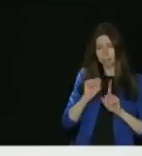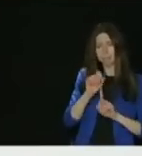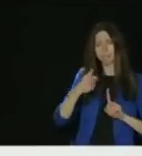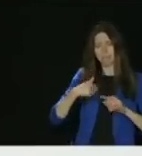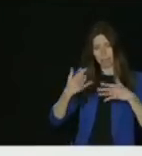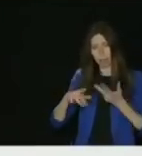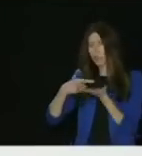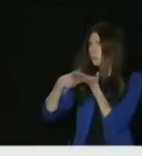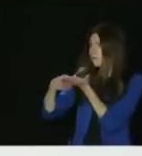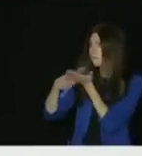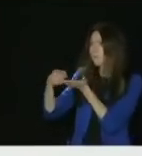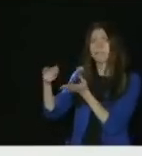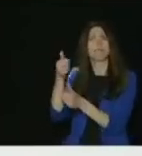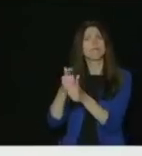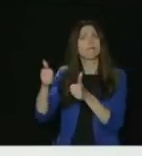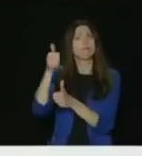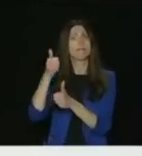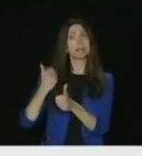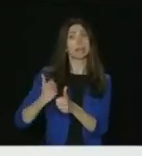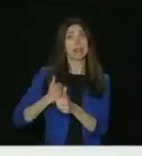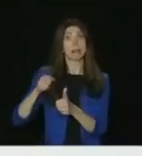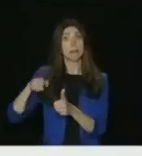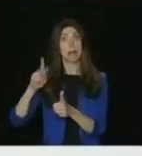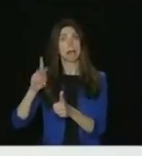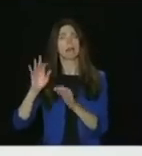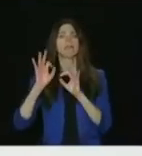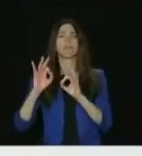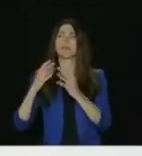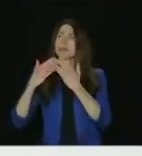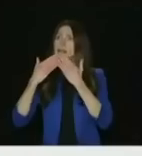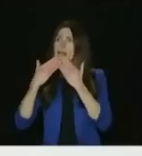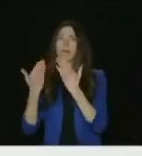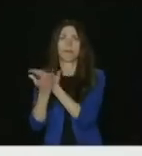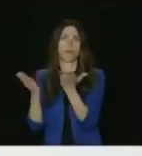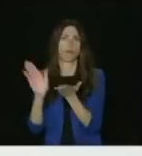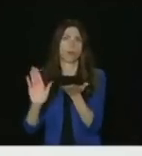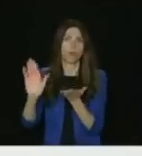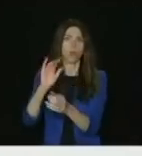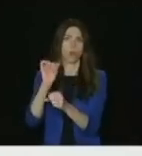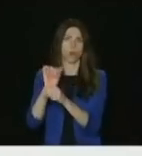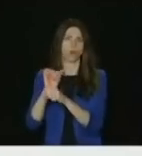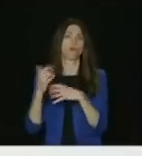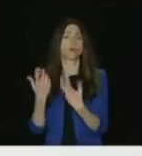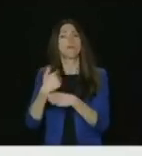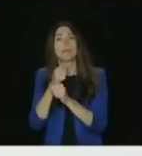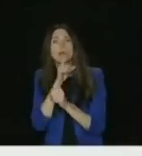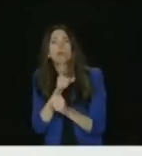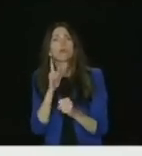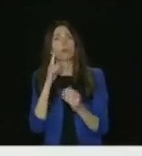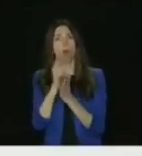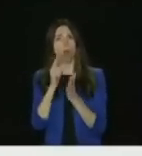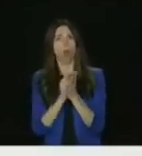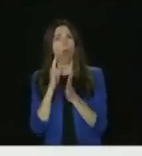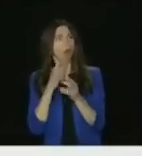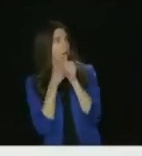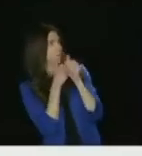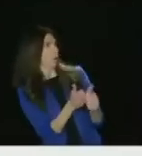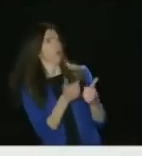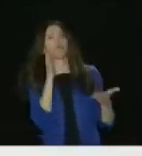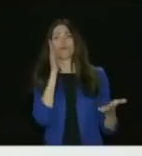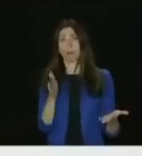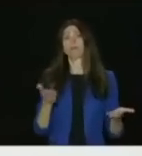Canadian banks. I thank them for doing what is necessary to ensure laws are being complied with and